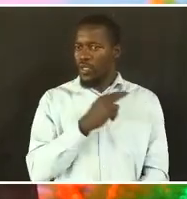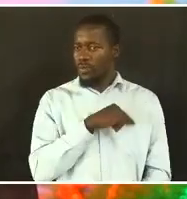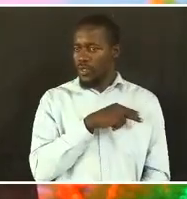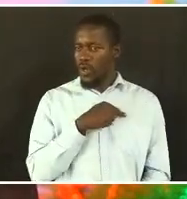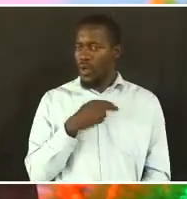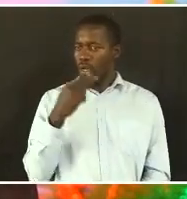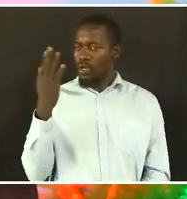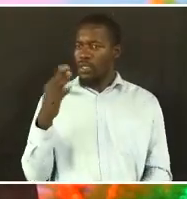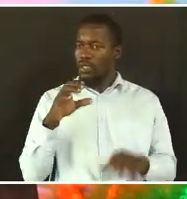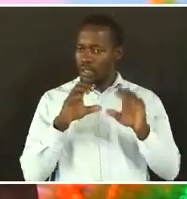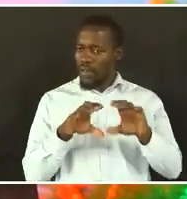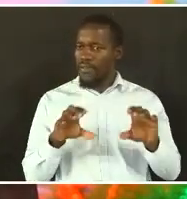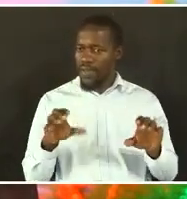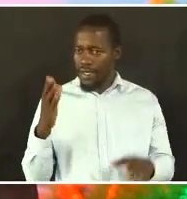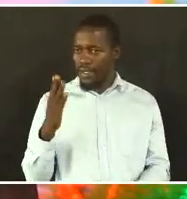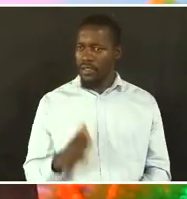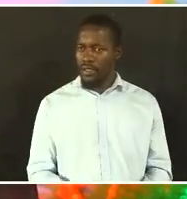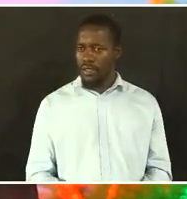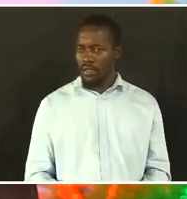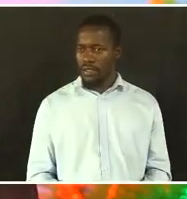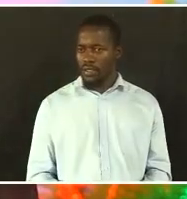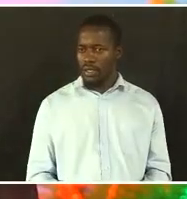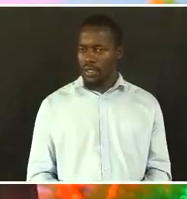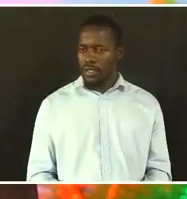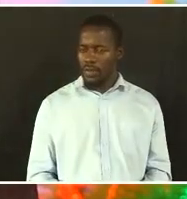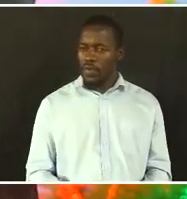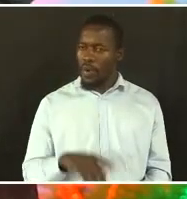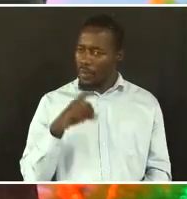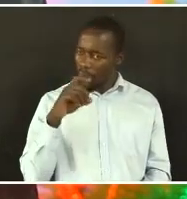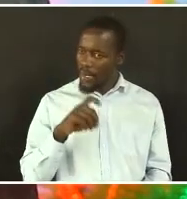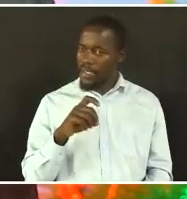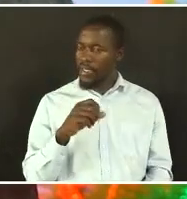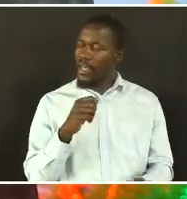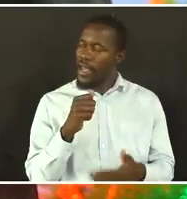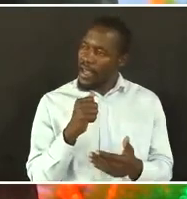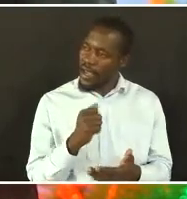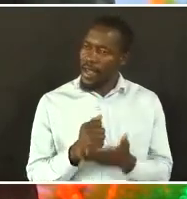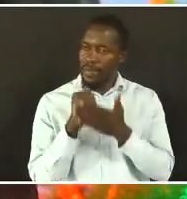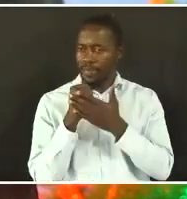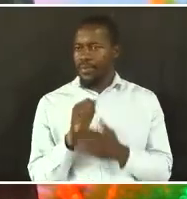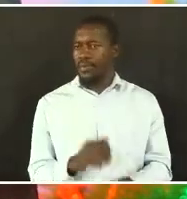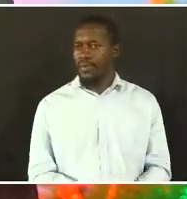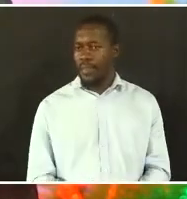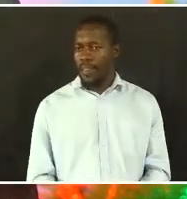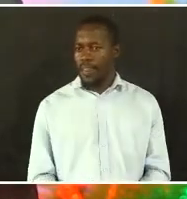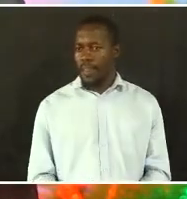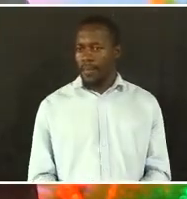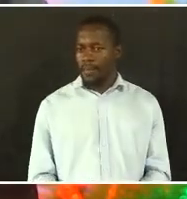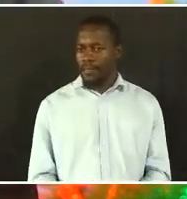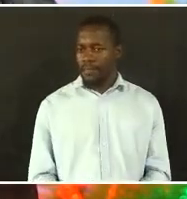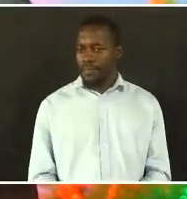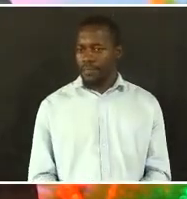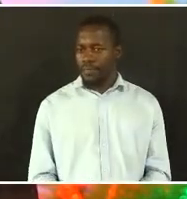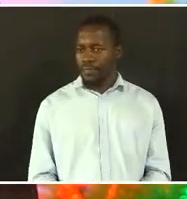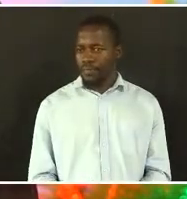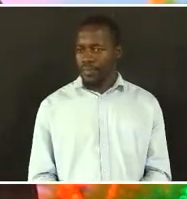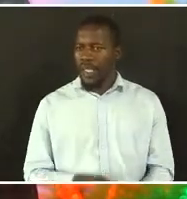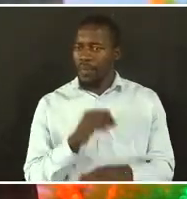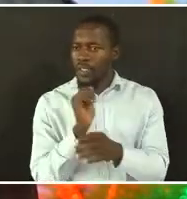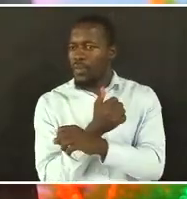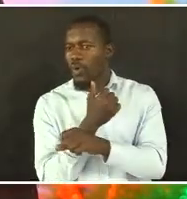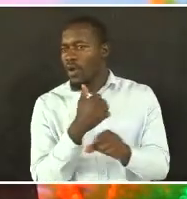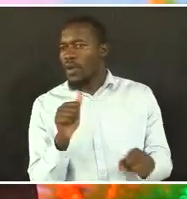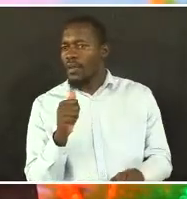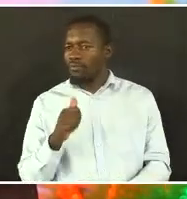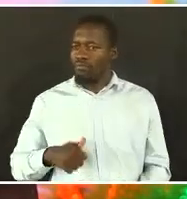Listen, these things are earthly things. We are going to leave them here. We must get to a level where we are shifting our mindset, being compassionate